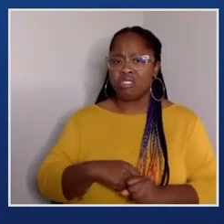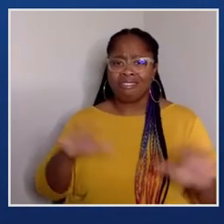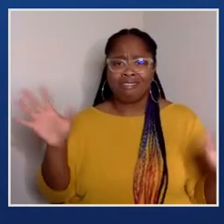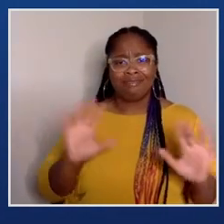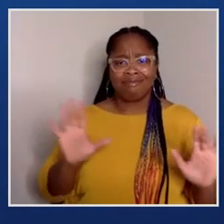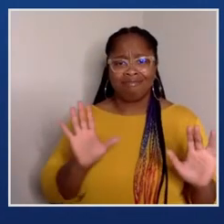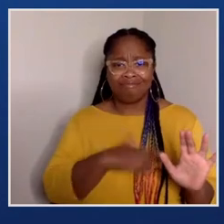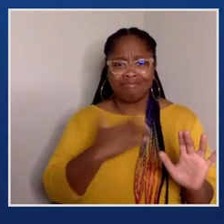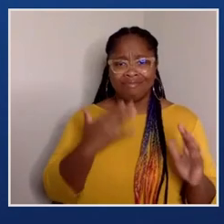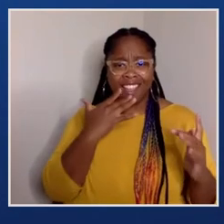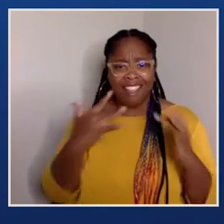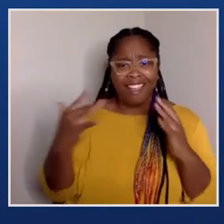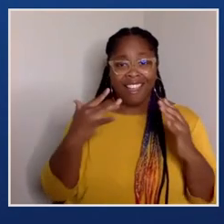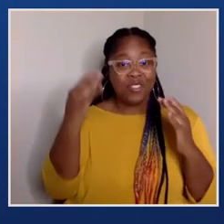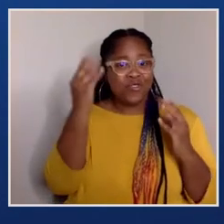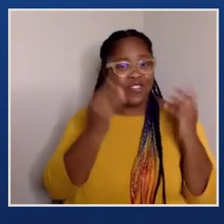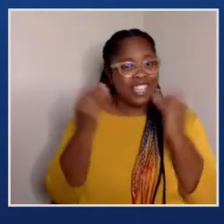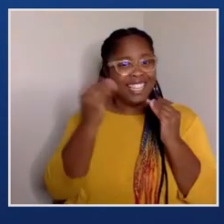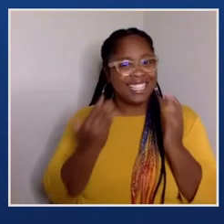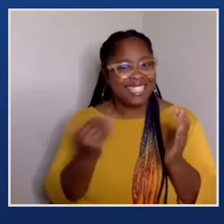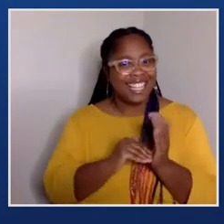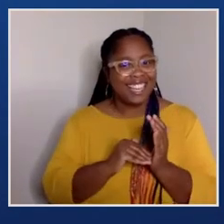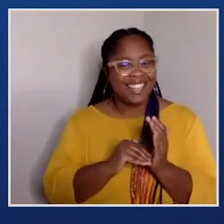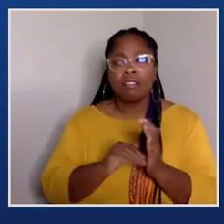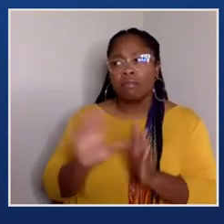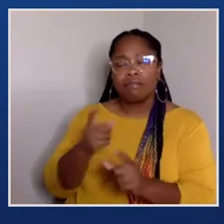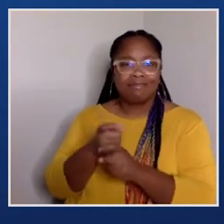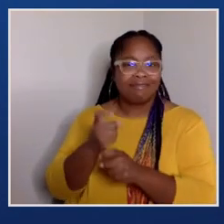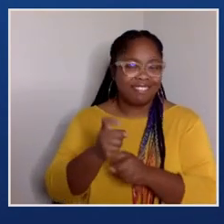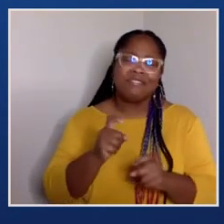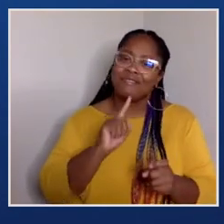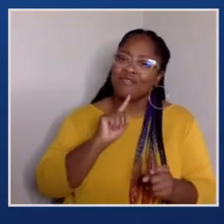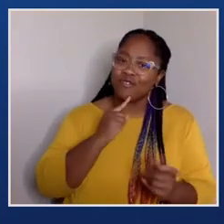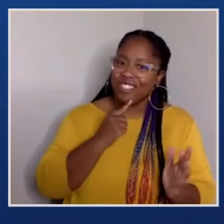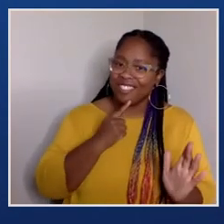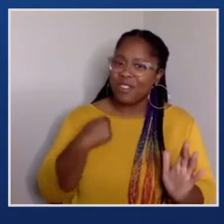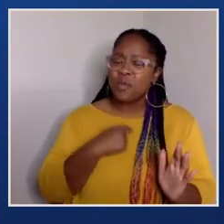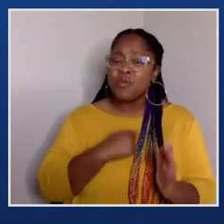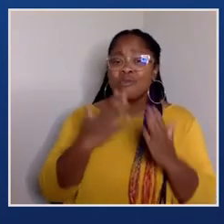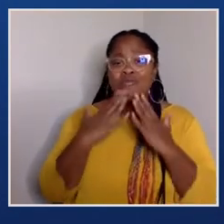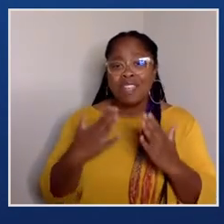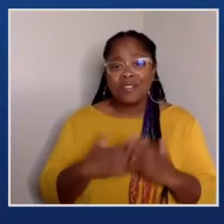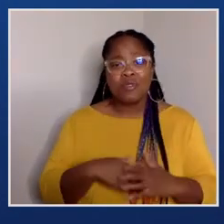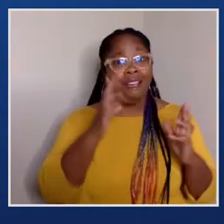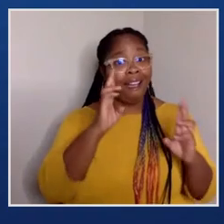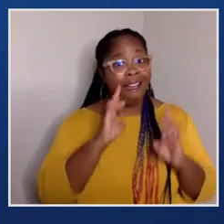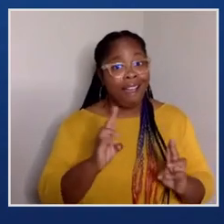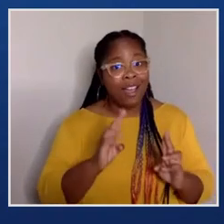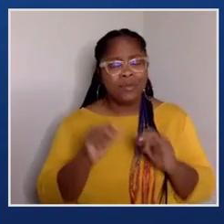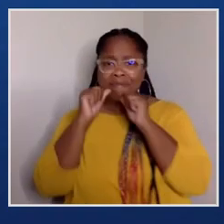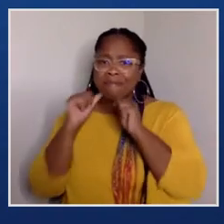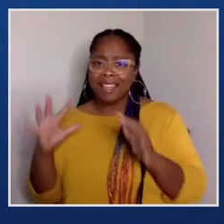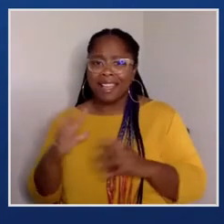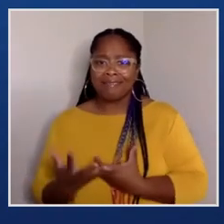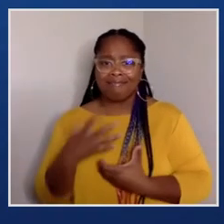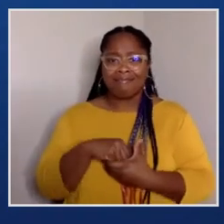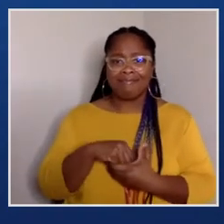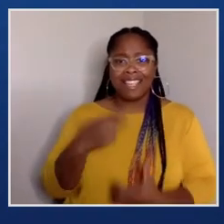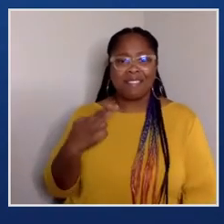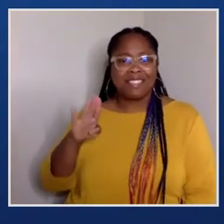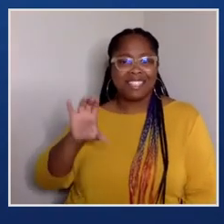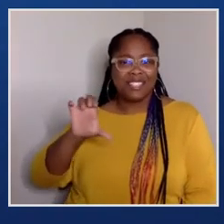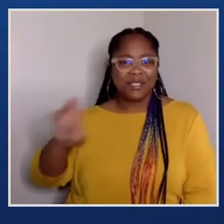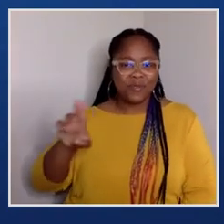reconsider. No, but for real. Okay, so we are so grateful, so honored, so blessed to be a part of HBCU Homecoming